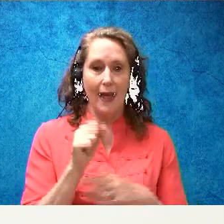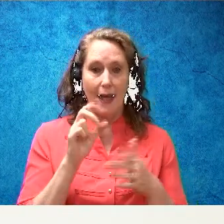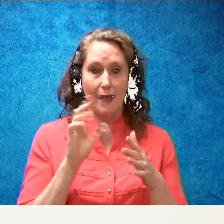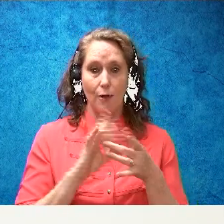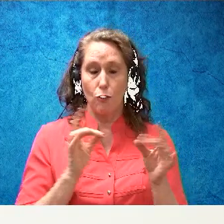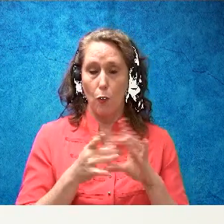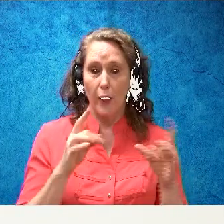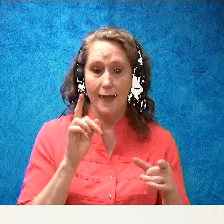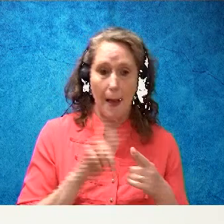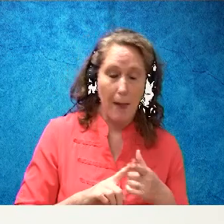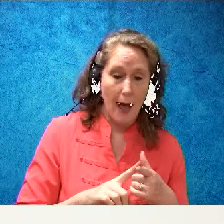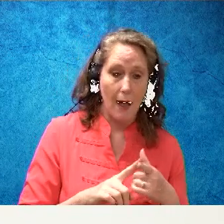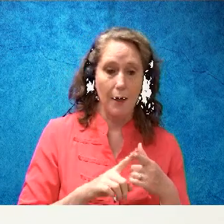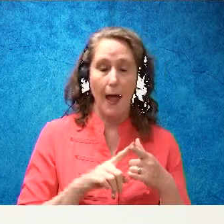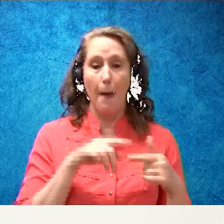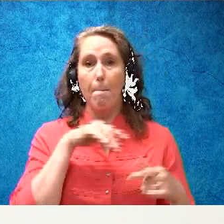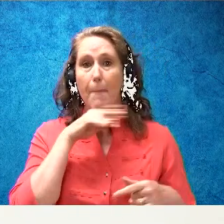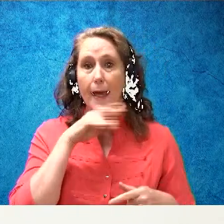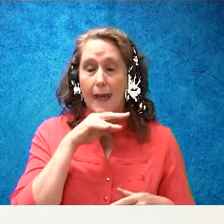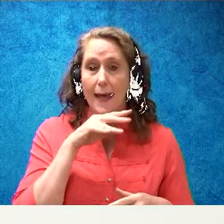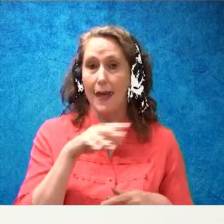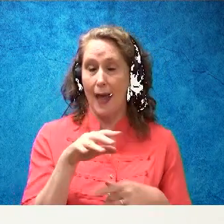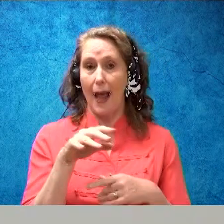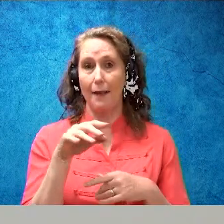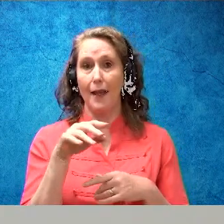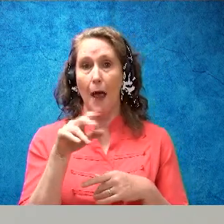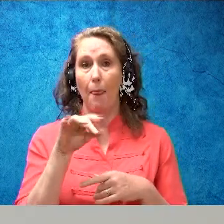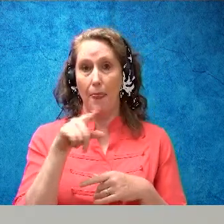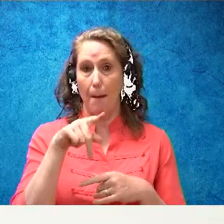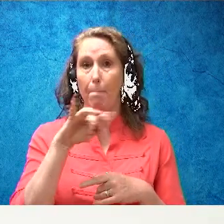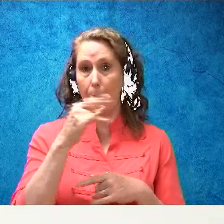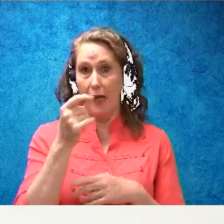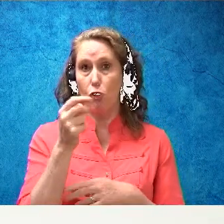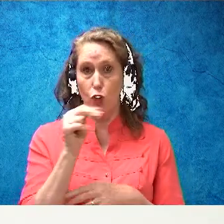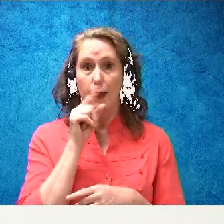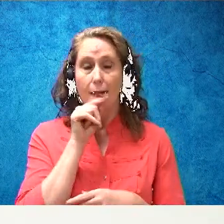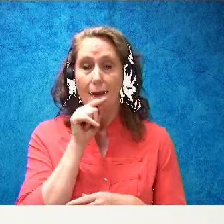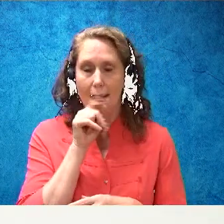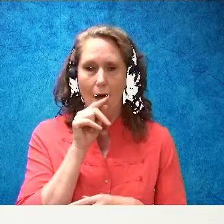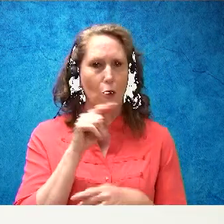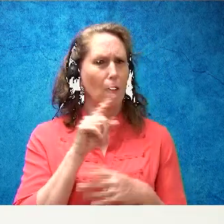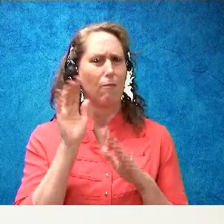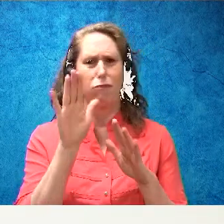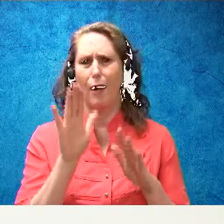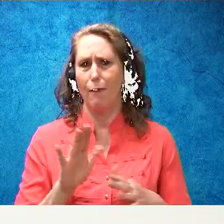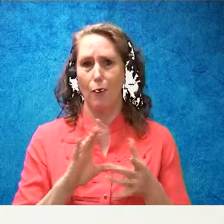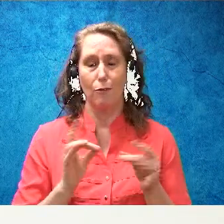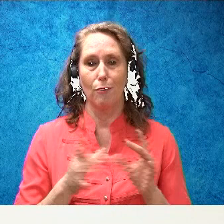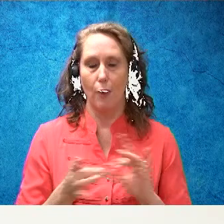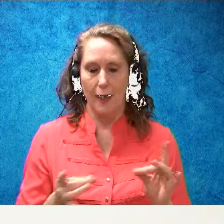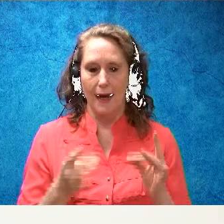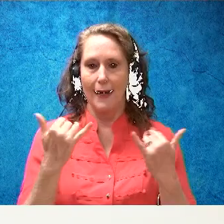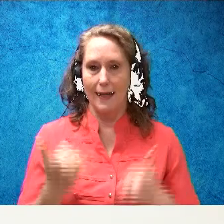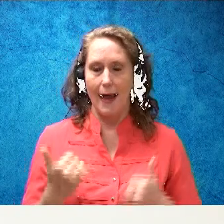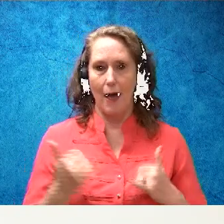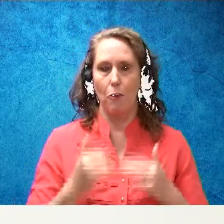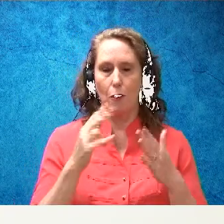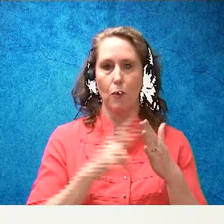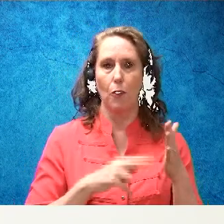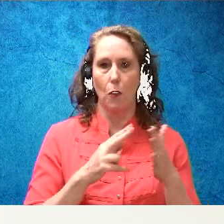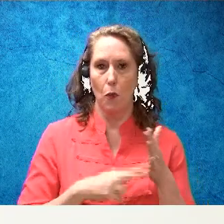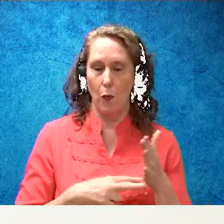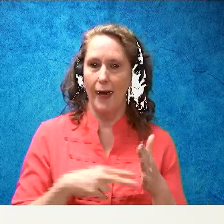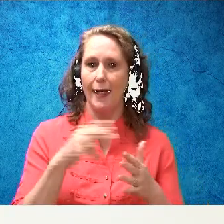the pigeon. Okay, y'all know those characters? Yeah, those are great. All right, so we're going to read Nuffle Bunny, A